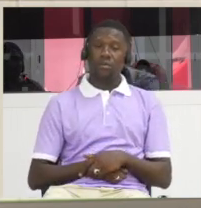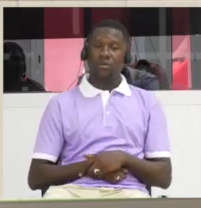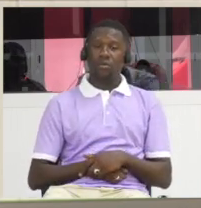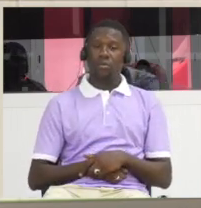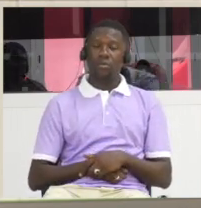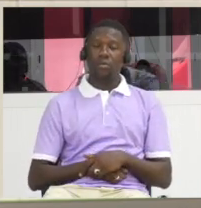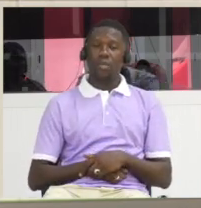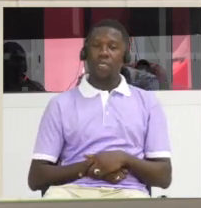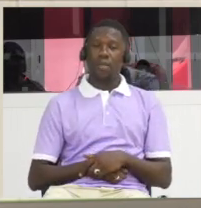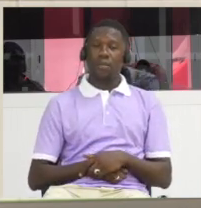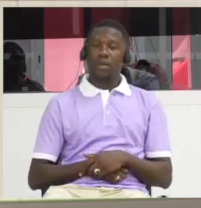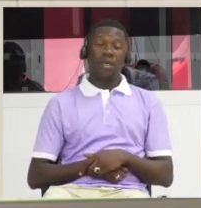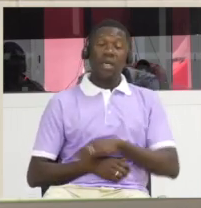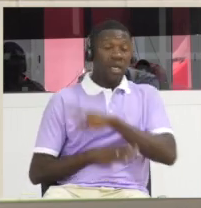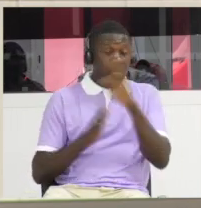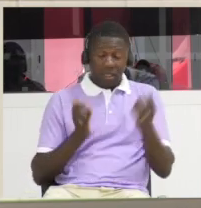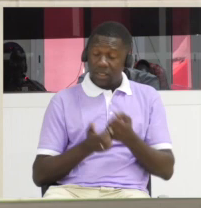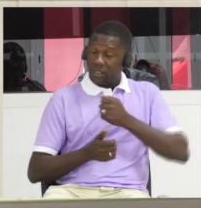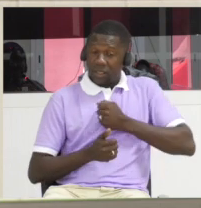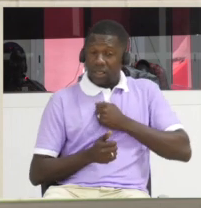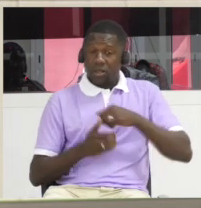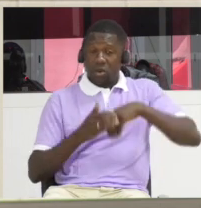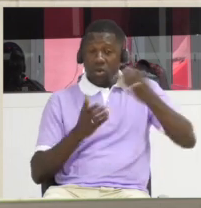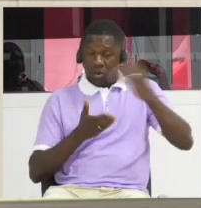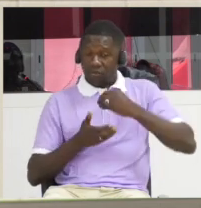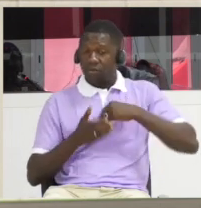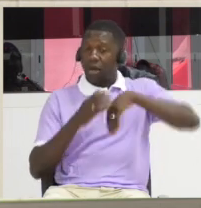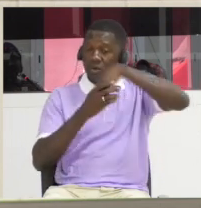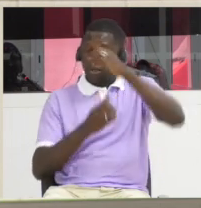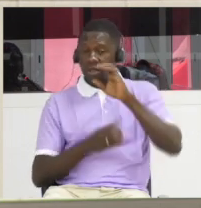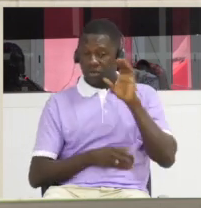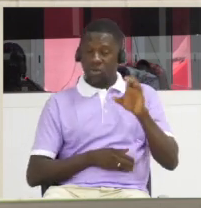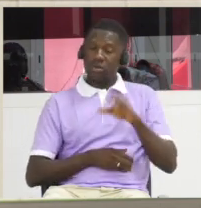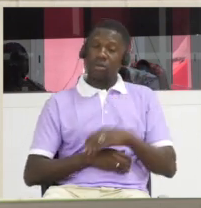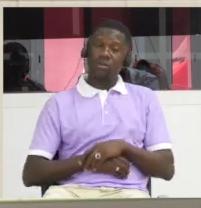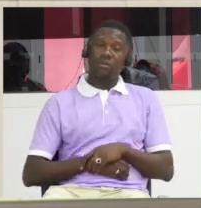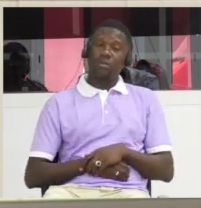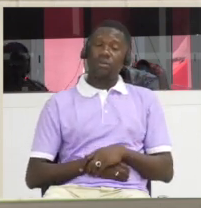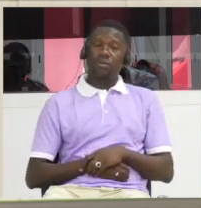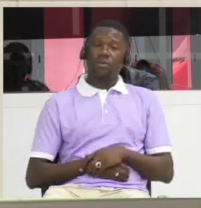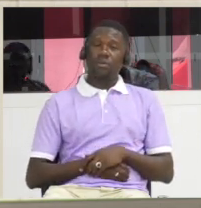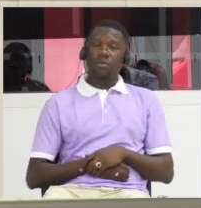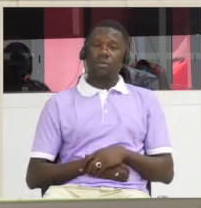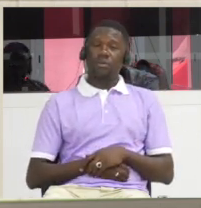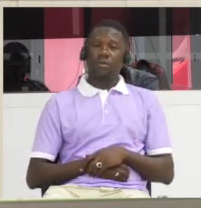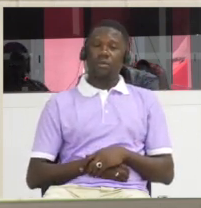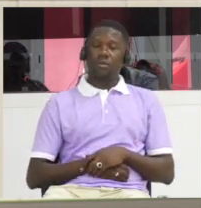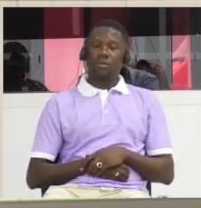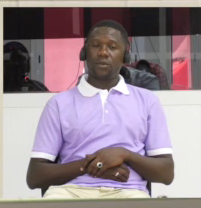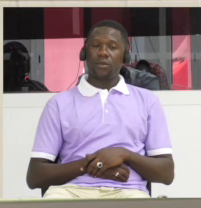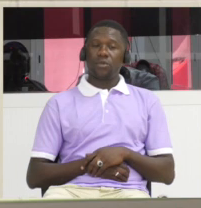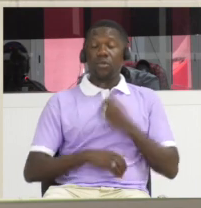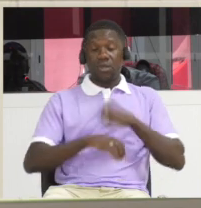any threat coming from outside the country. So once it was moved